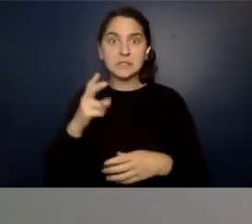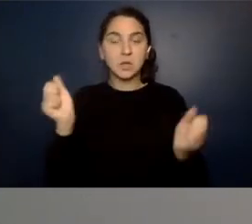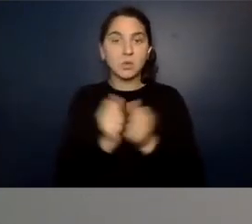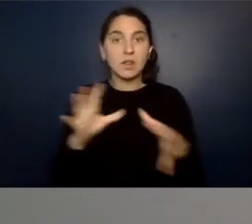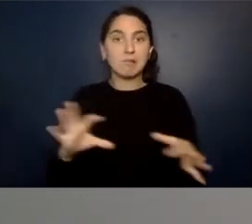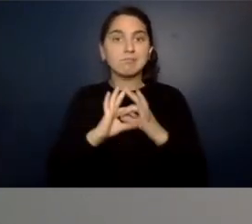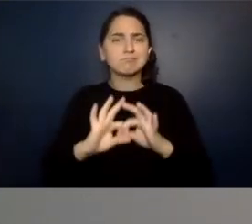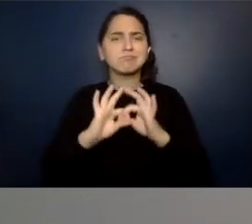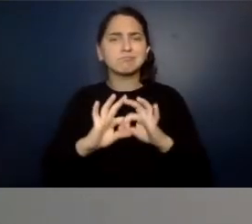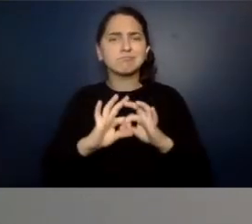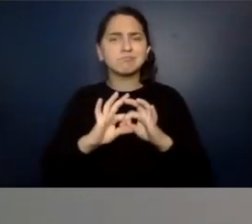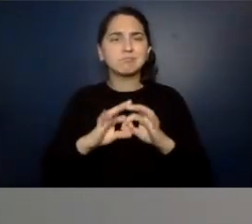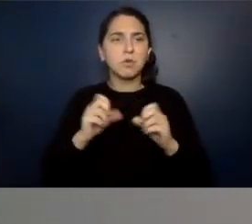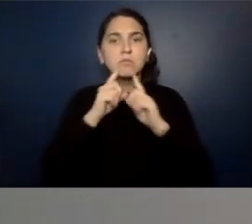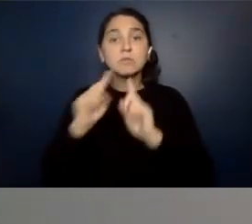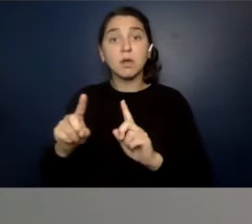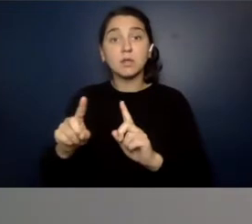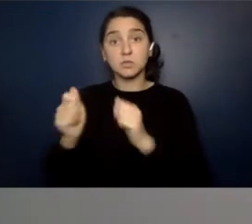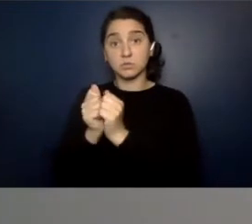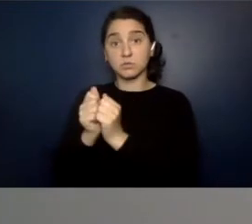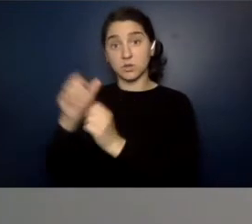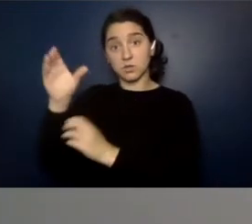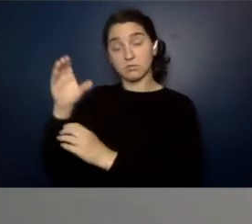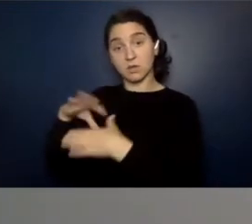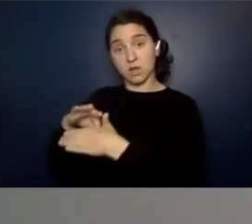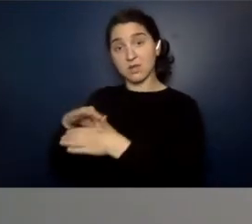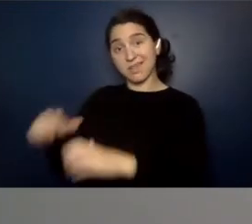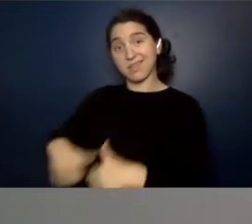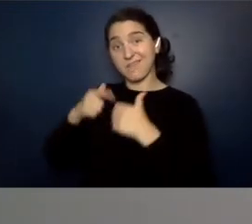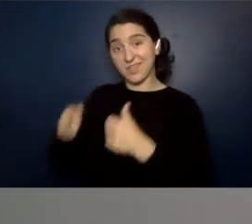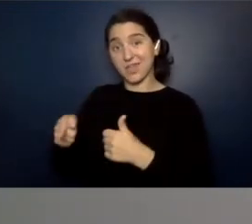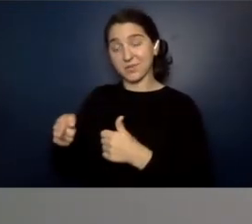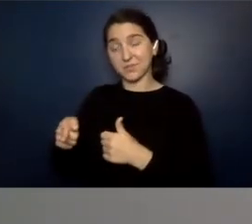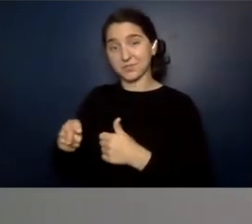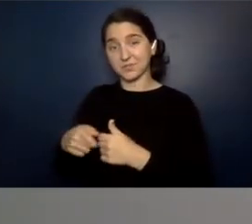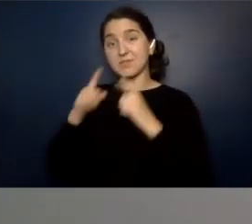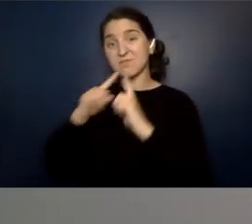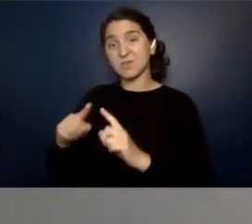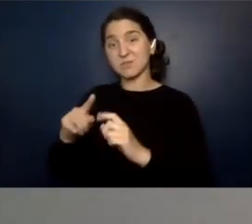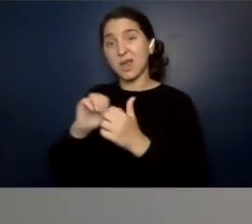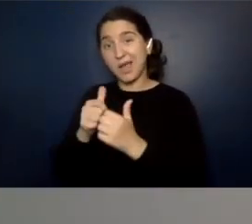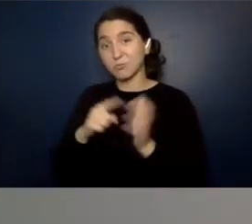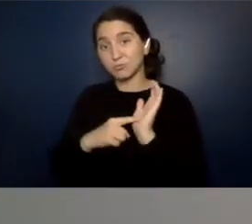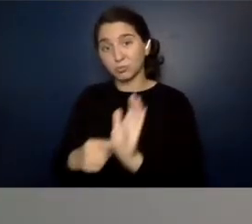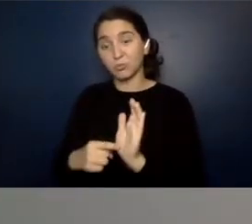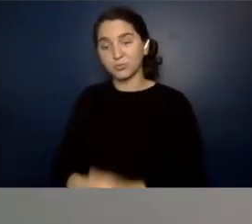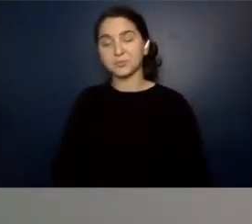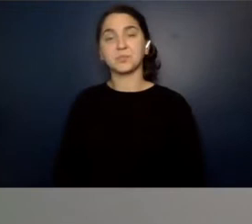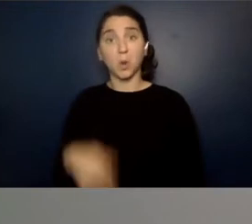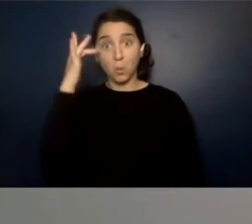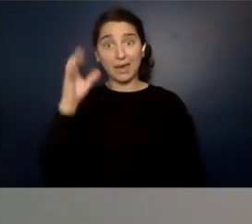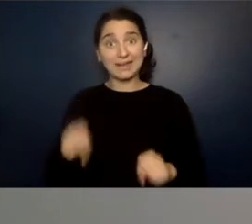and the temporal dictators who want to force their worldview into everybody.